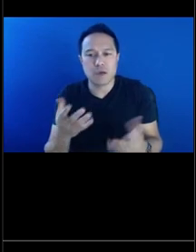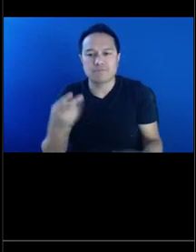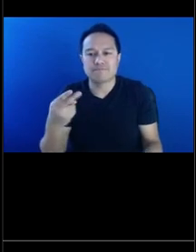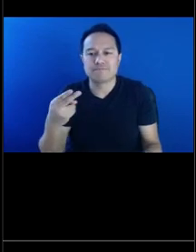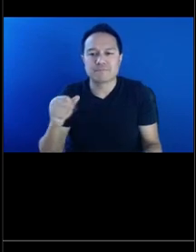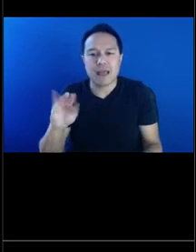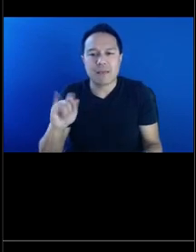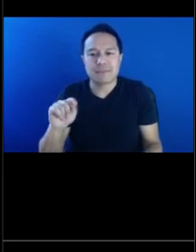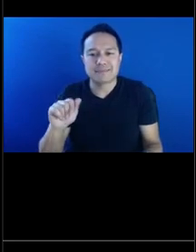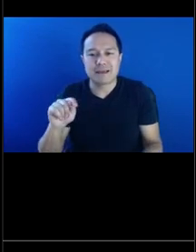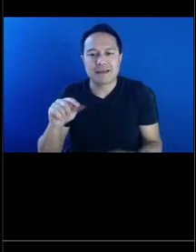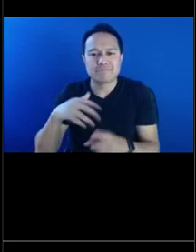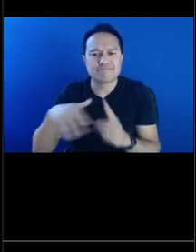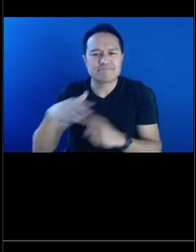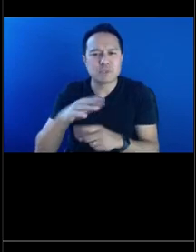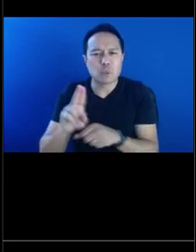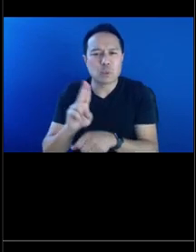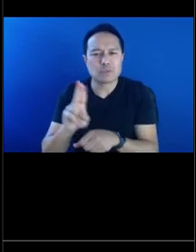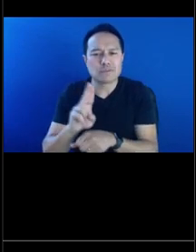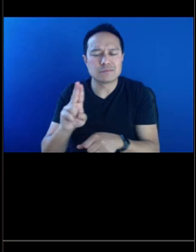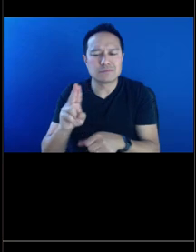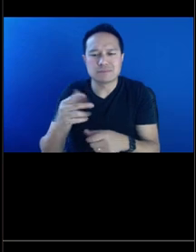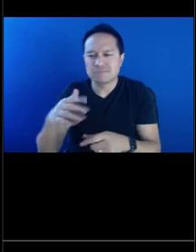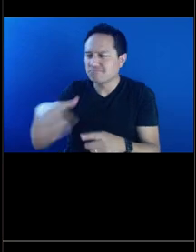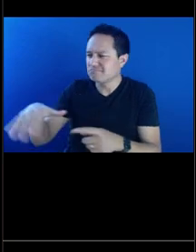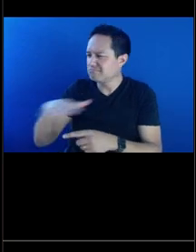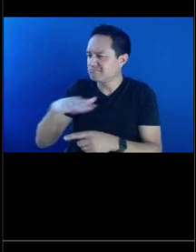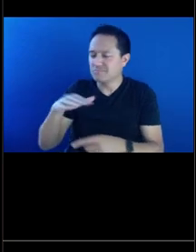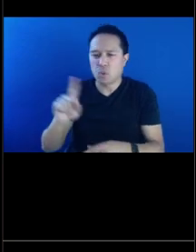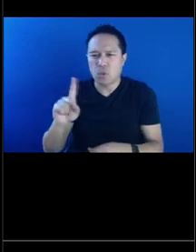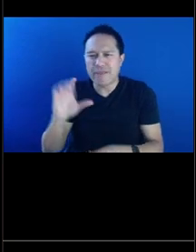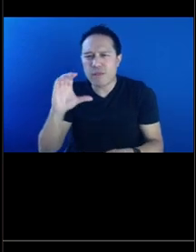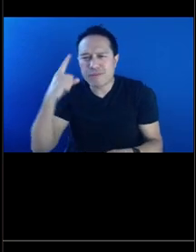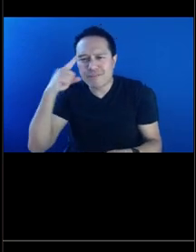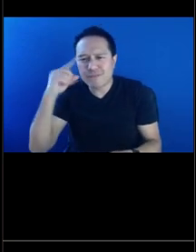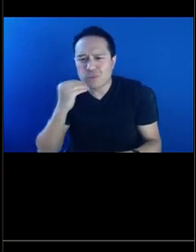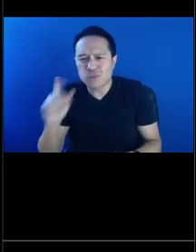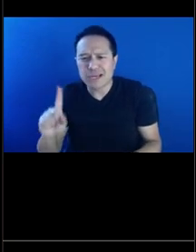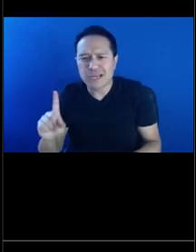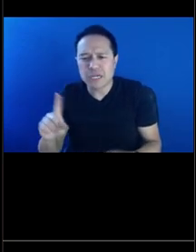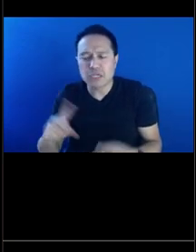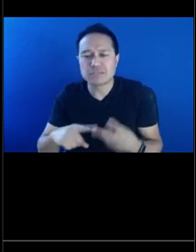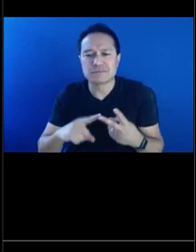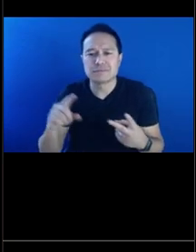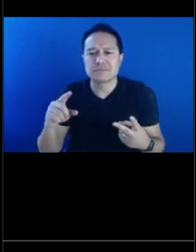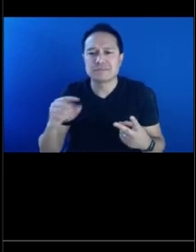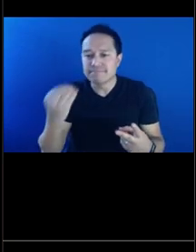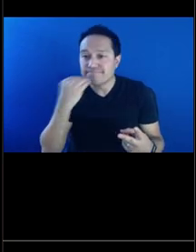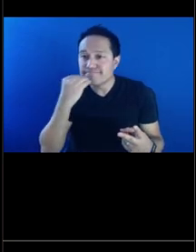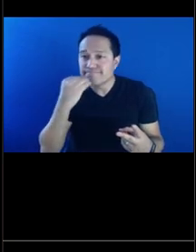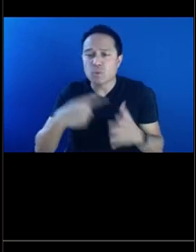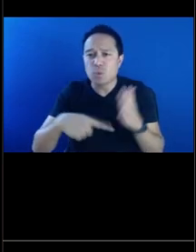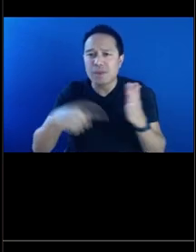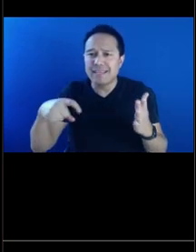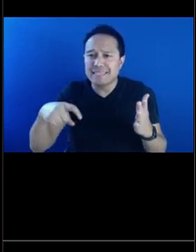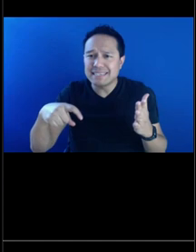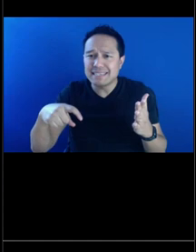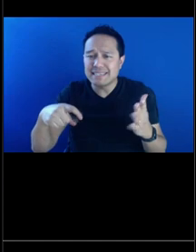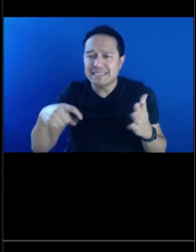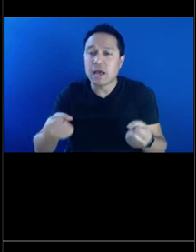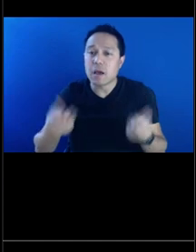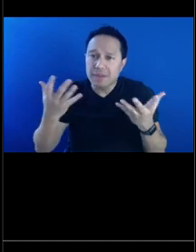So like what types of areas monk seals are using to look for food, their dietary needs. So like what types and how much food they